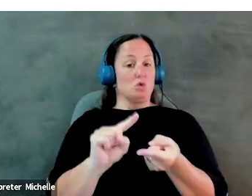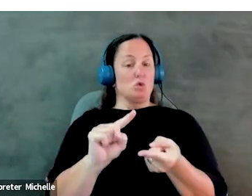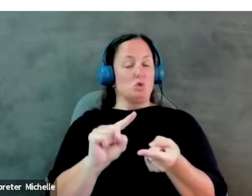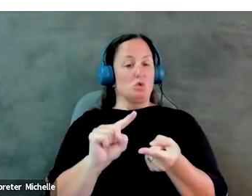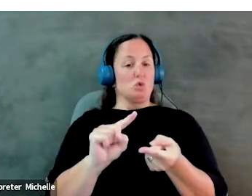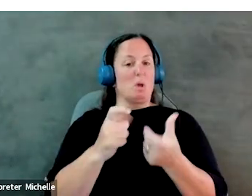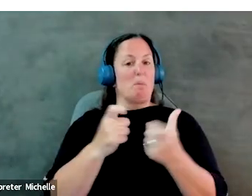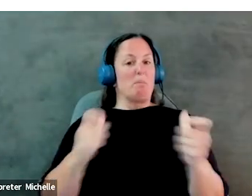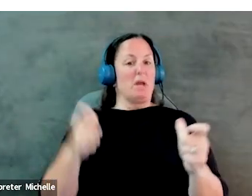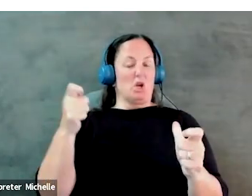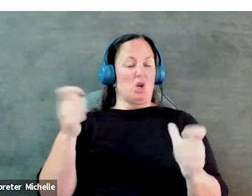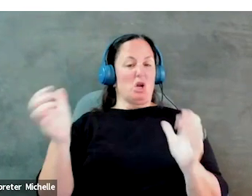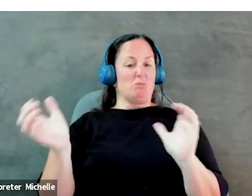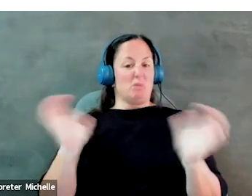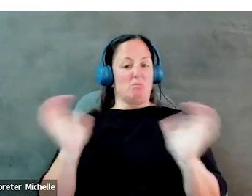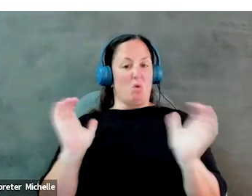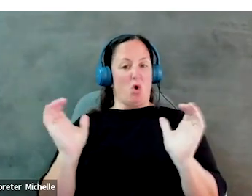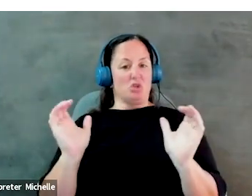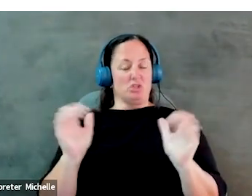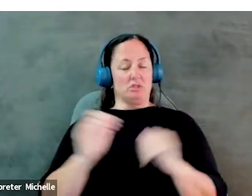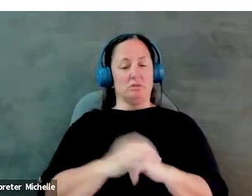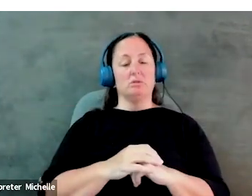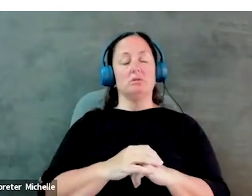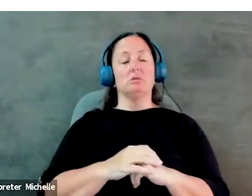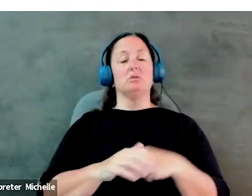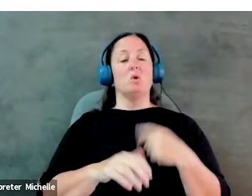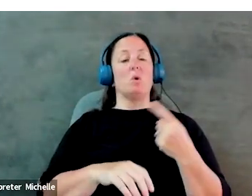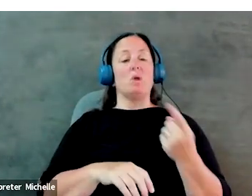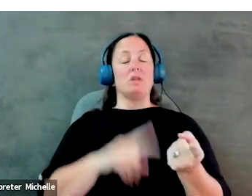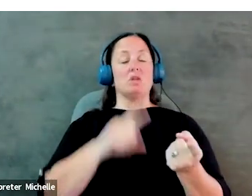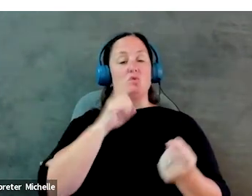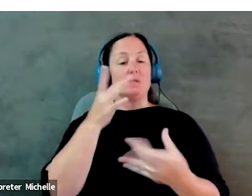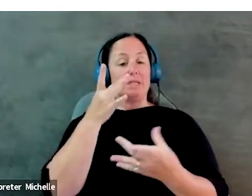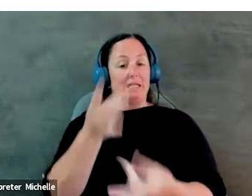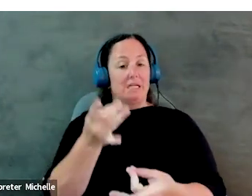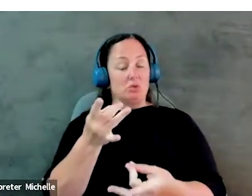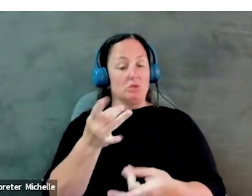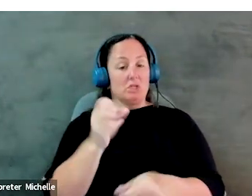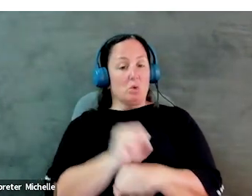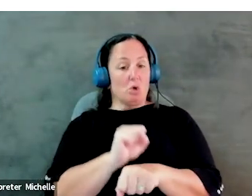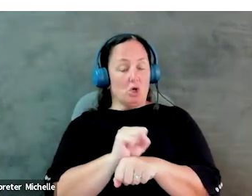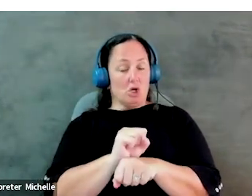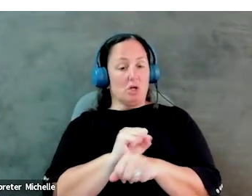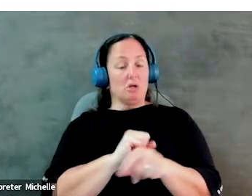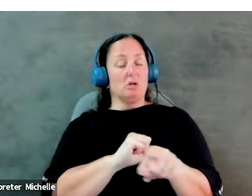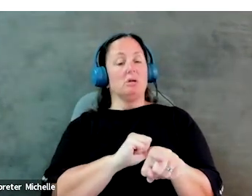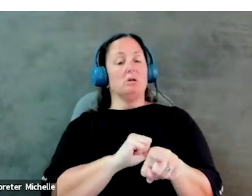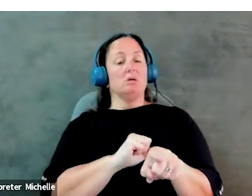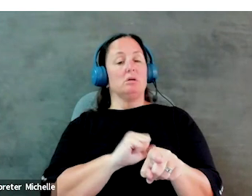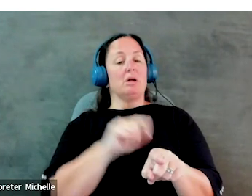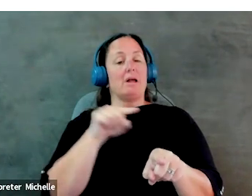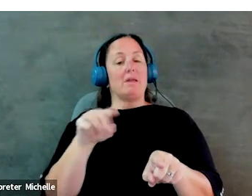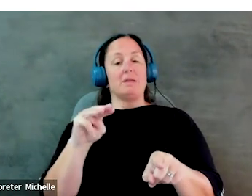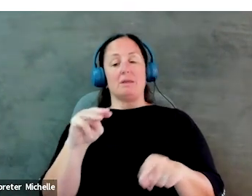it could be reduced at a greater proportion, cadmium that is. So this is a very interesting work where